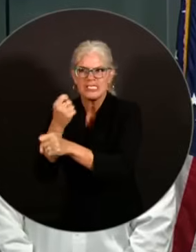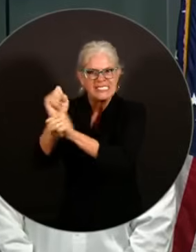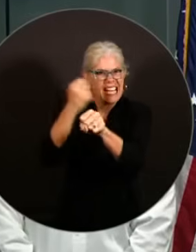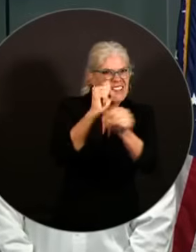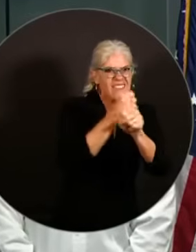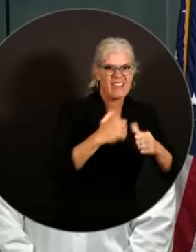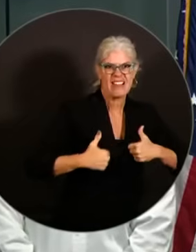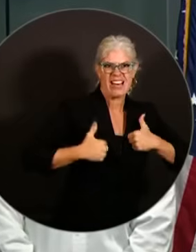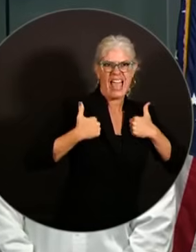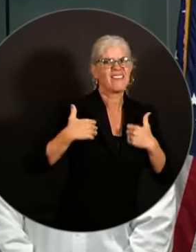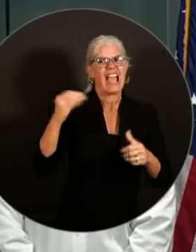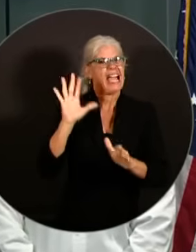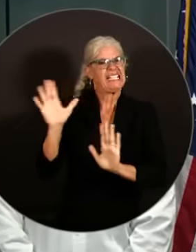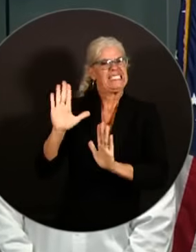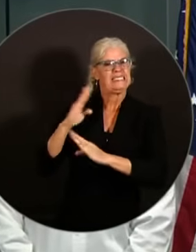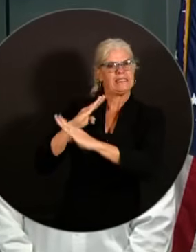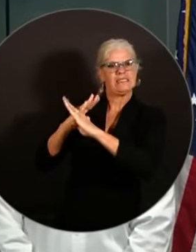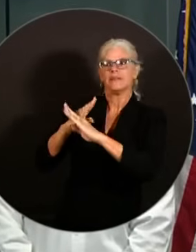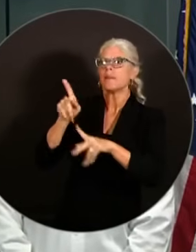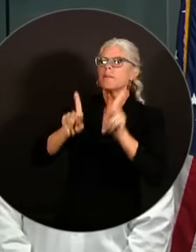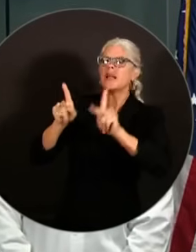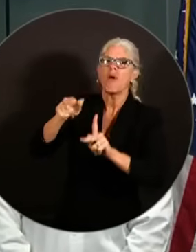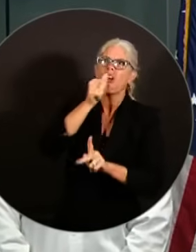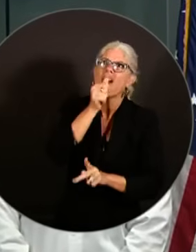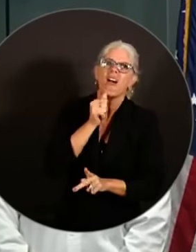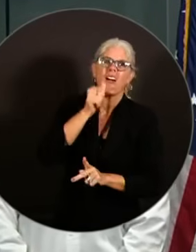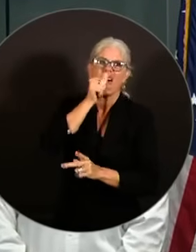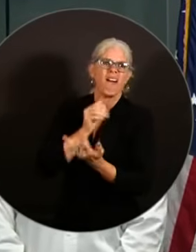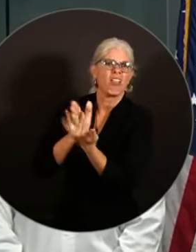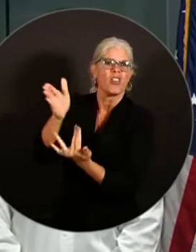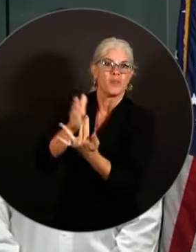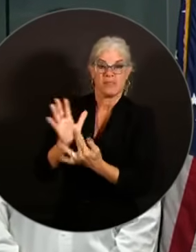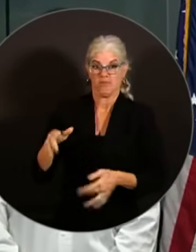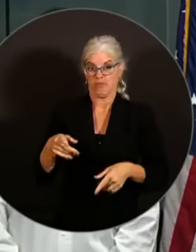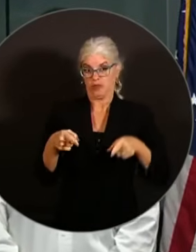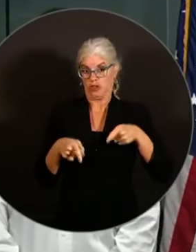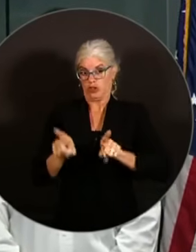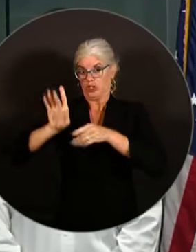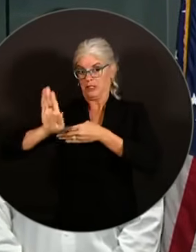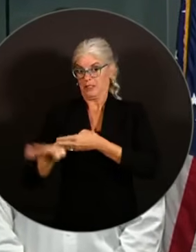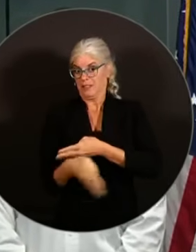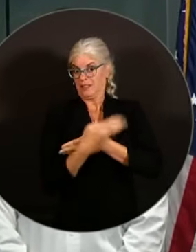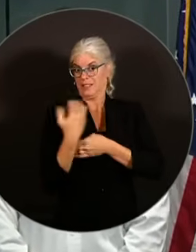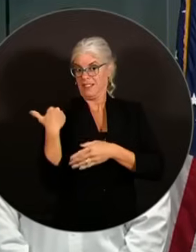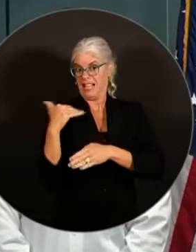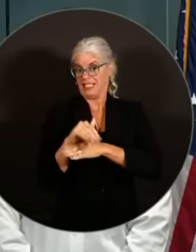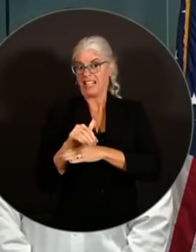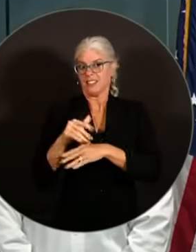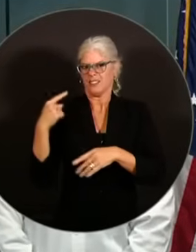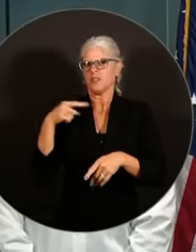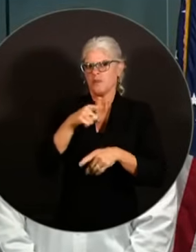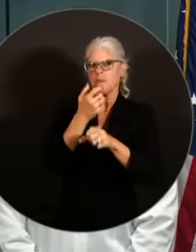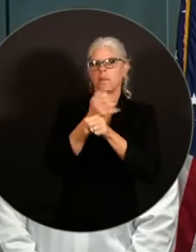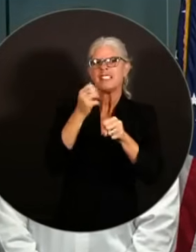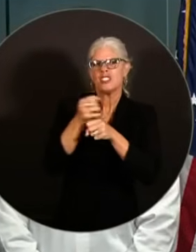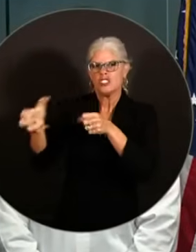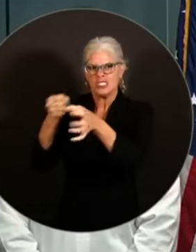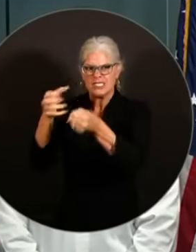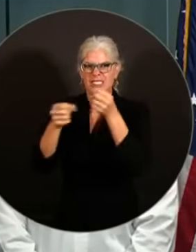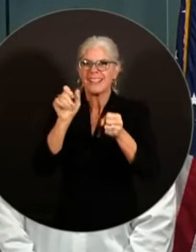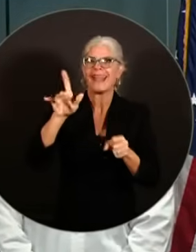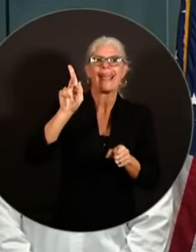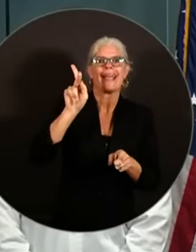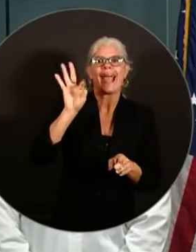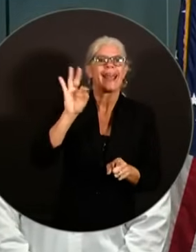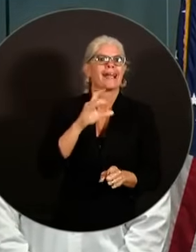minimize human suffering. Throughout the night and this morning, our special missions unit with search and rescue, K-9, paramedic,